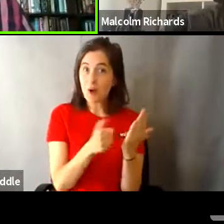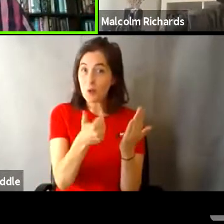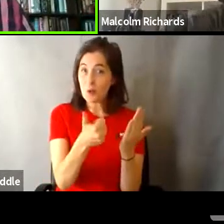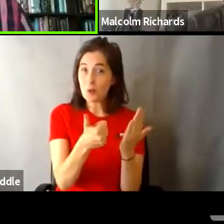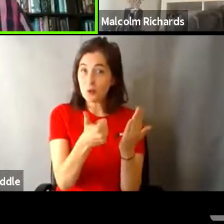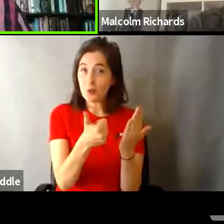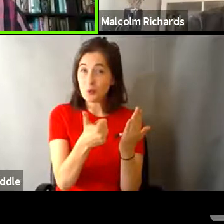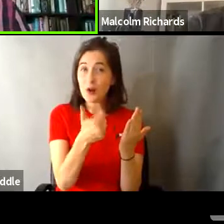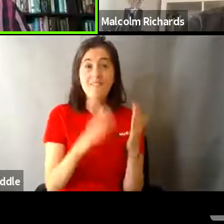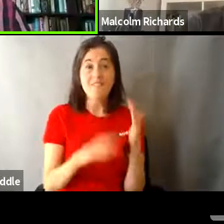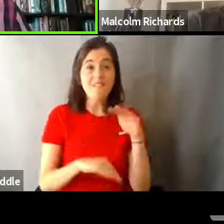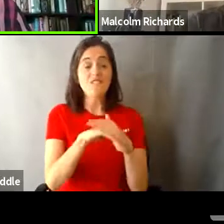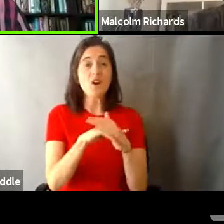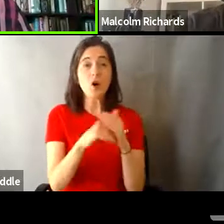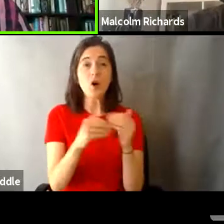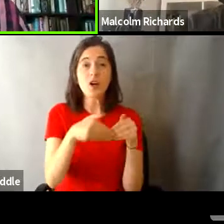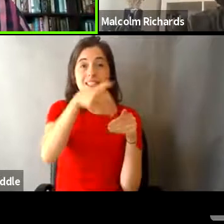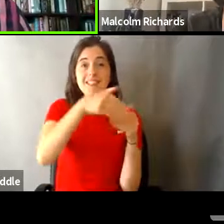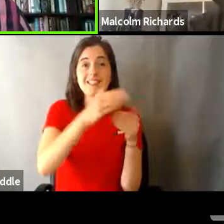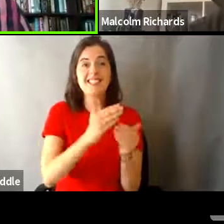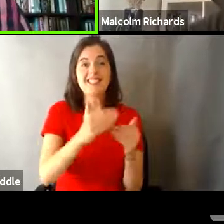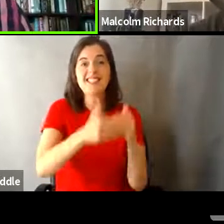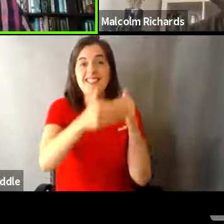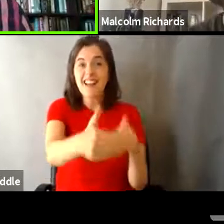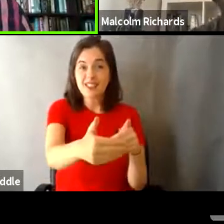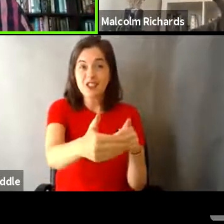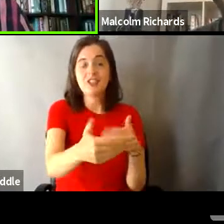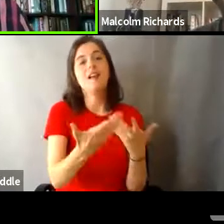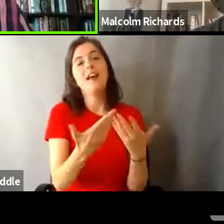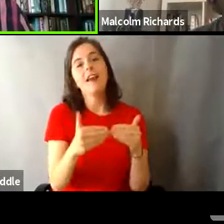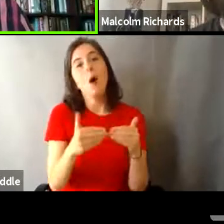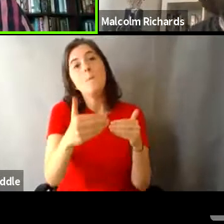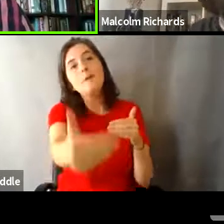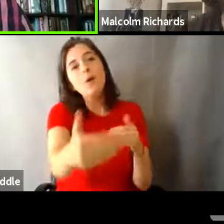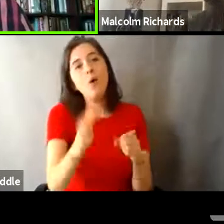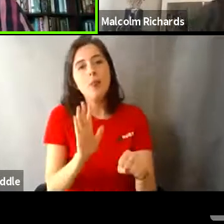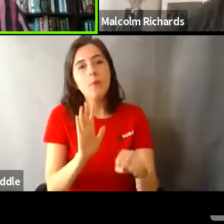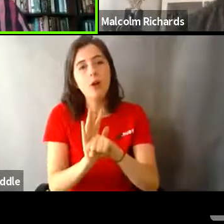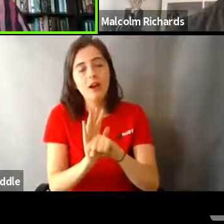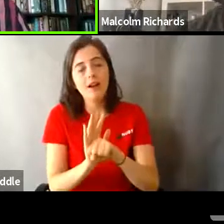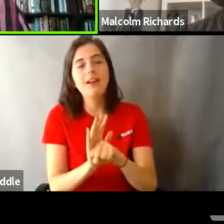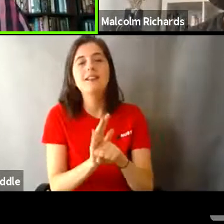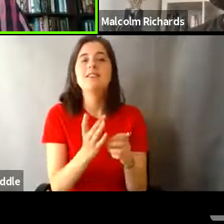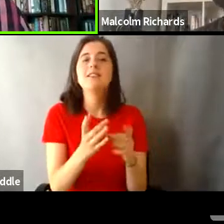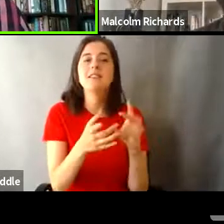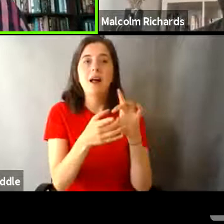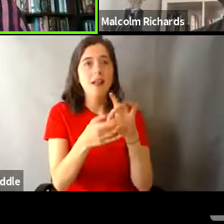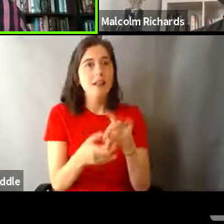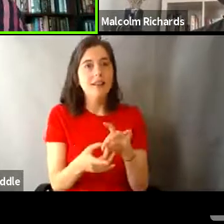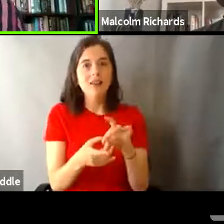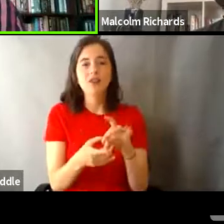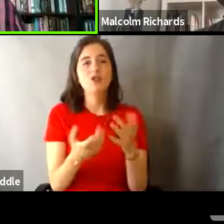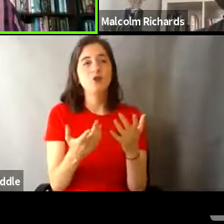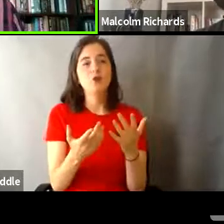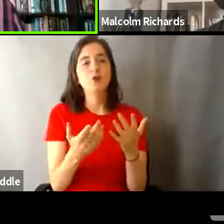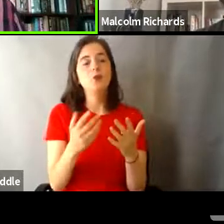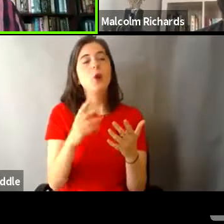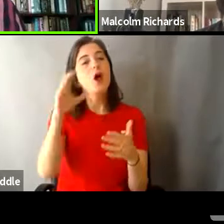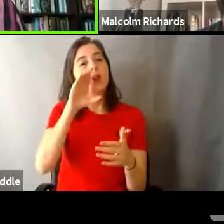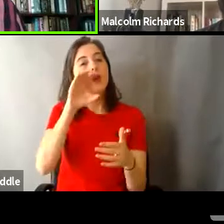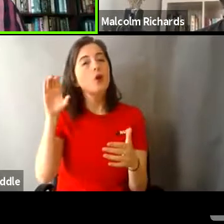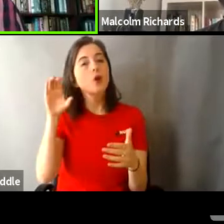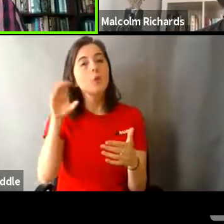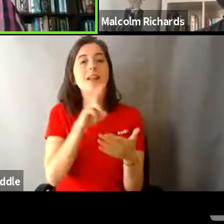section of reflections in Beyond the Blockade. There's an entire section on education and democracy with chapters on the Cuban democratic system,